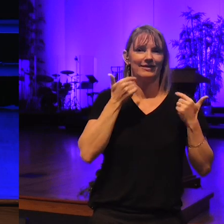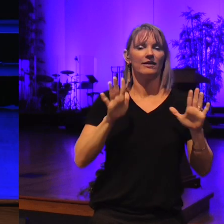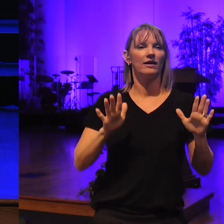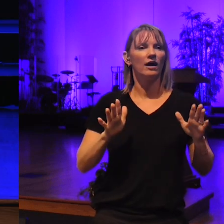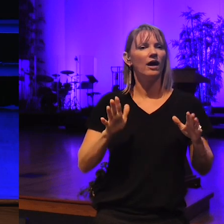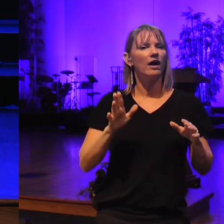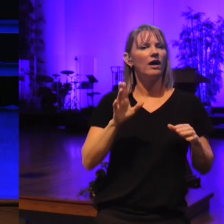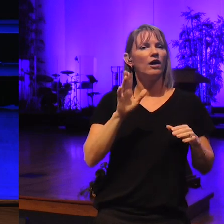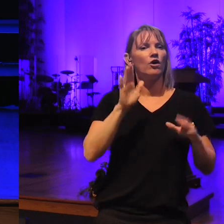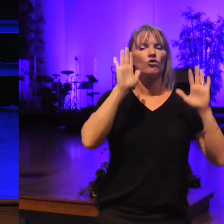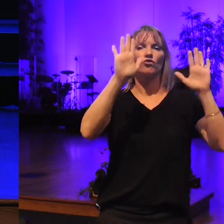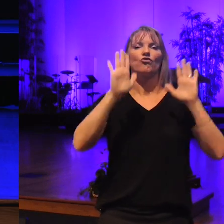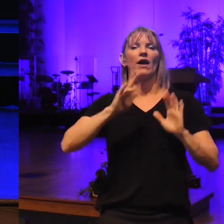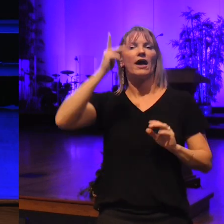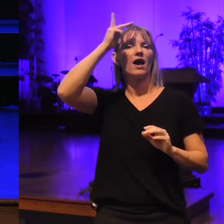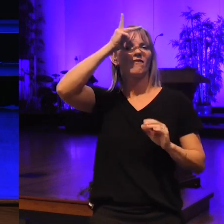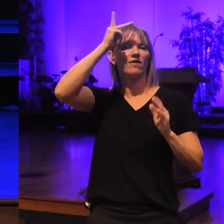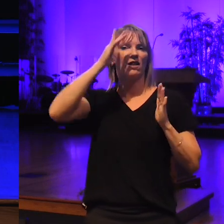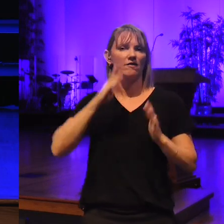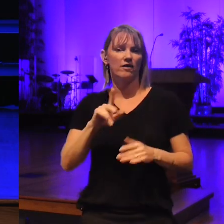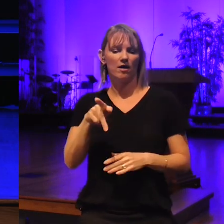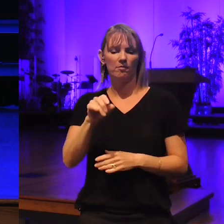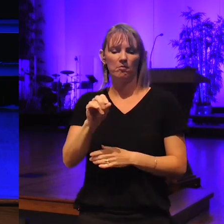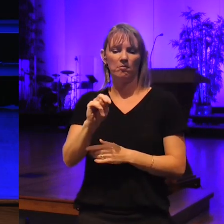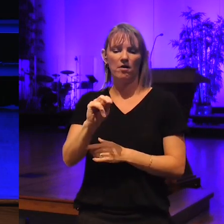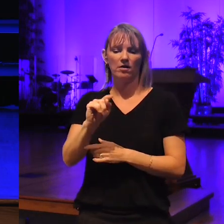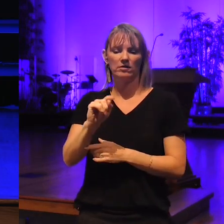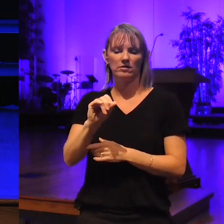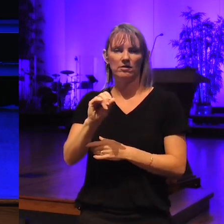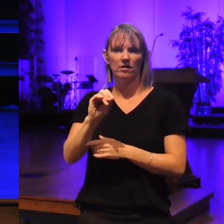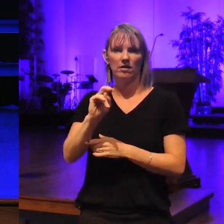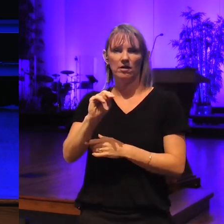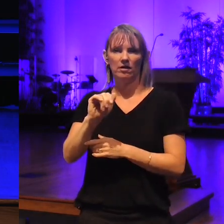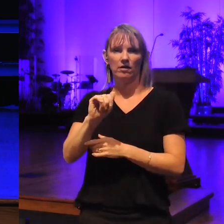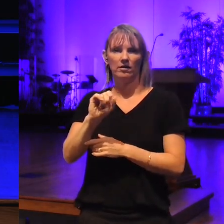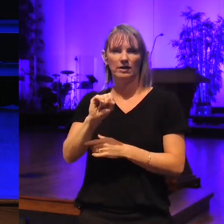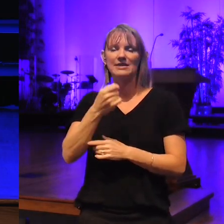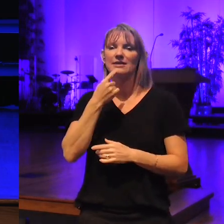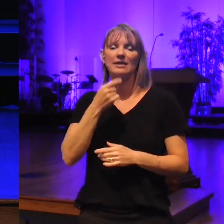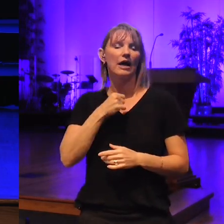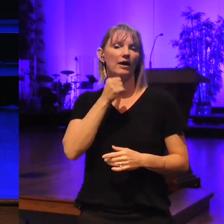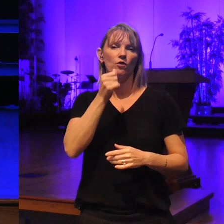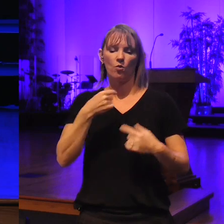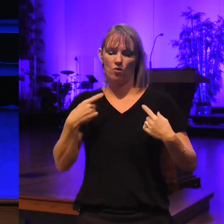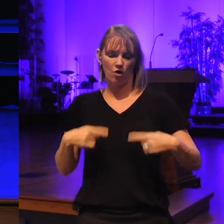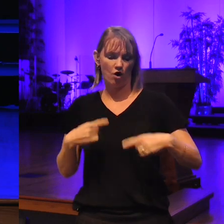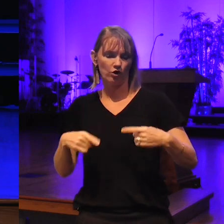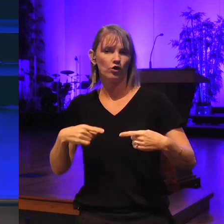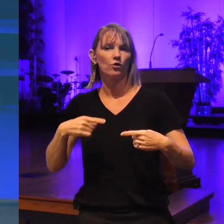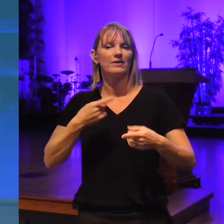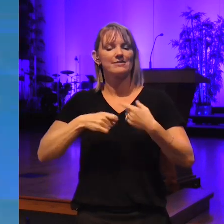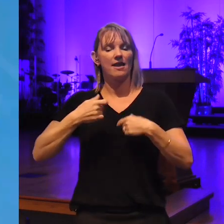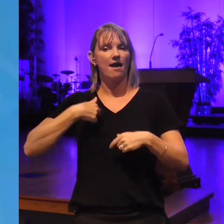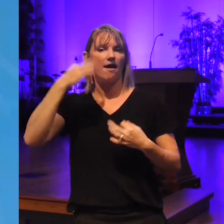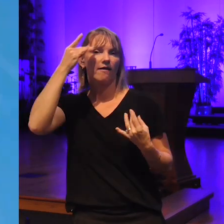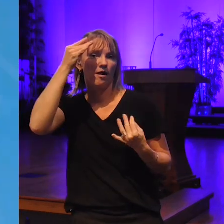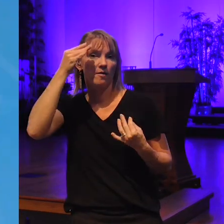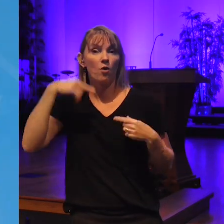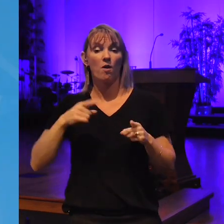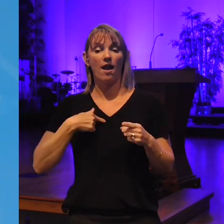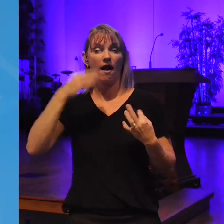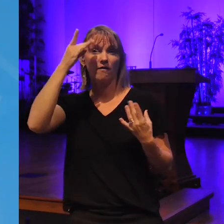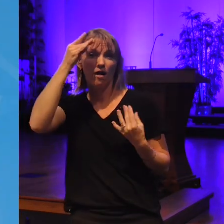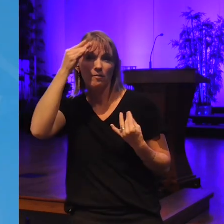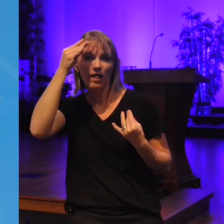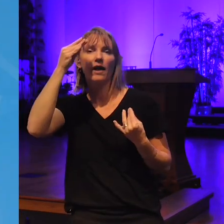So the great philosopher Pontanus, he said, I do not argue, I contemplate, And as I